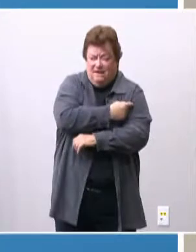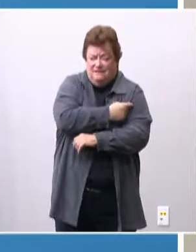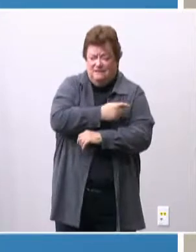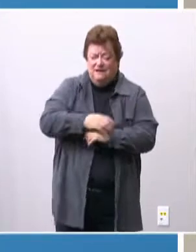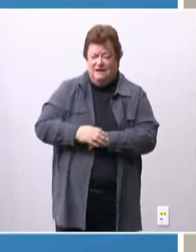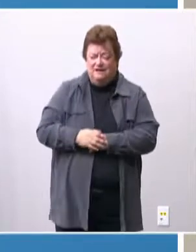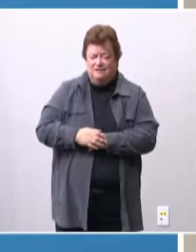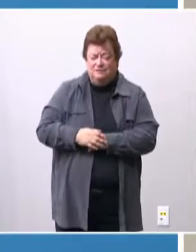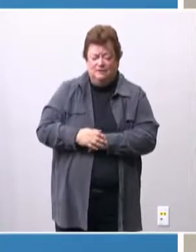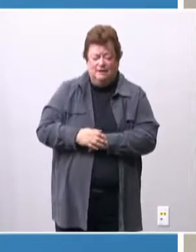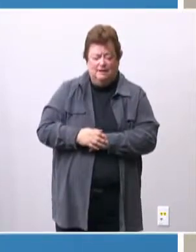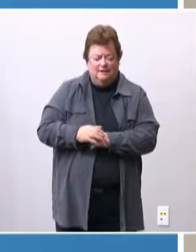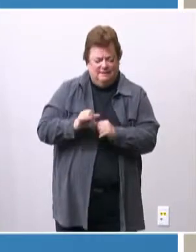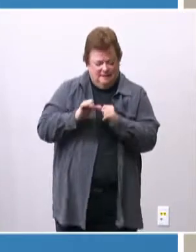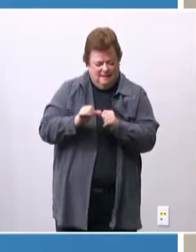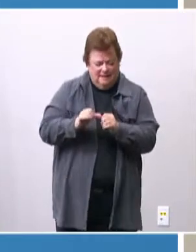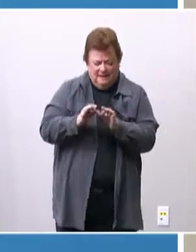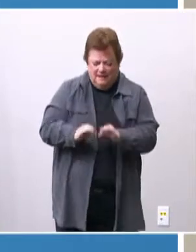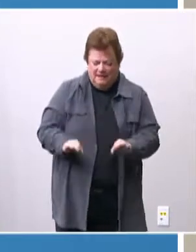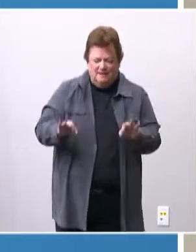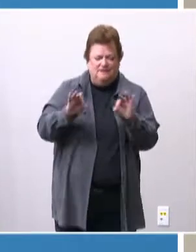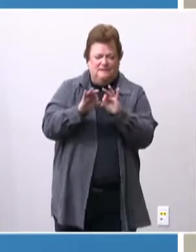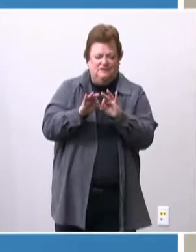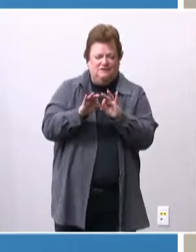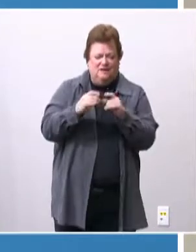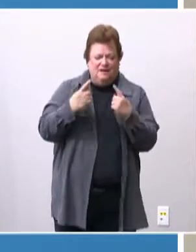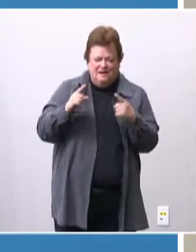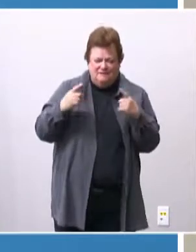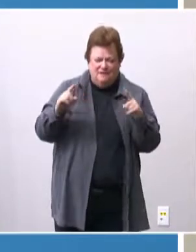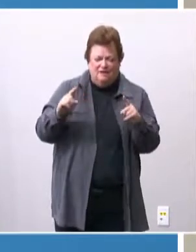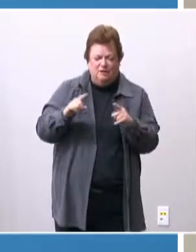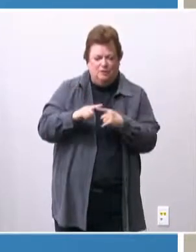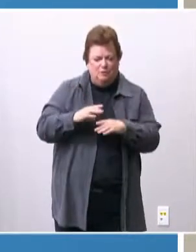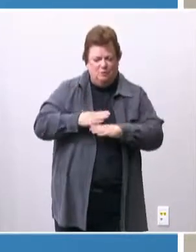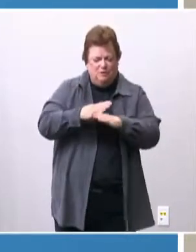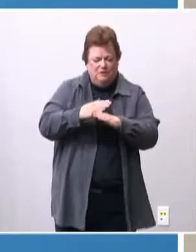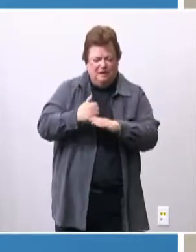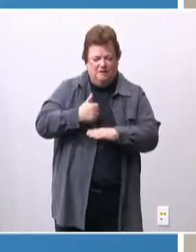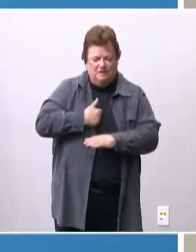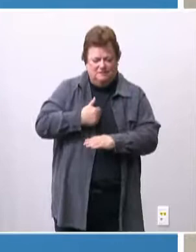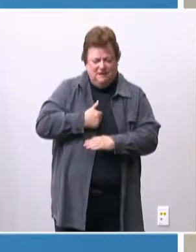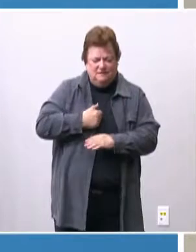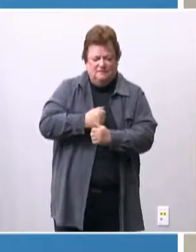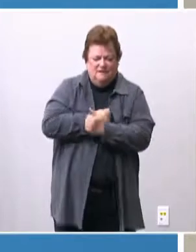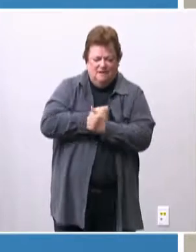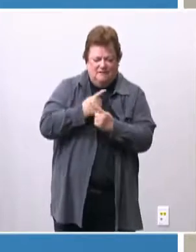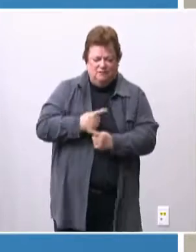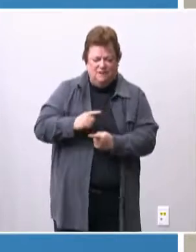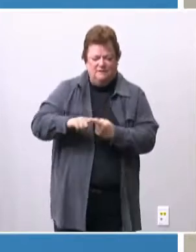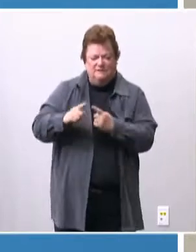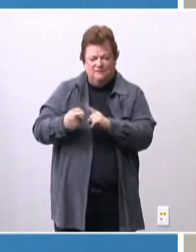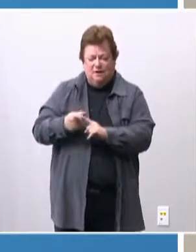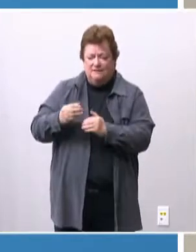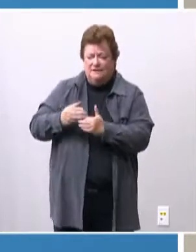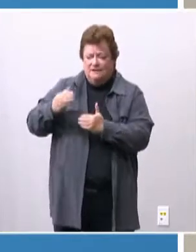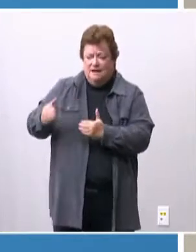remain an essential and effective tool to help protect ourselves, our loved ones, and our friends and